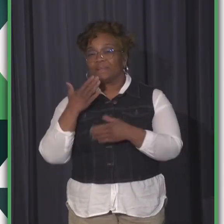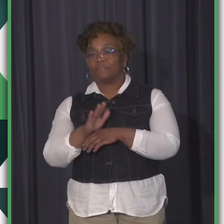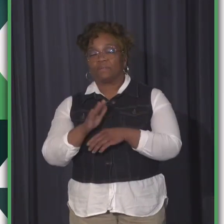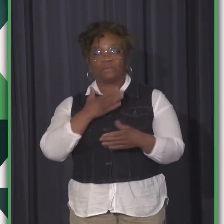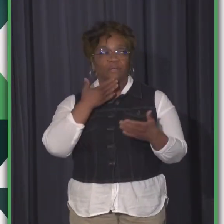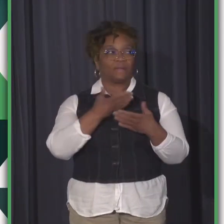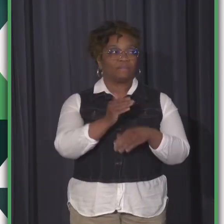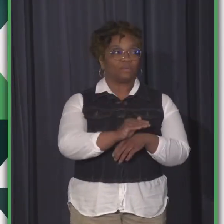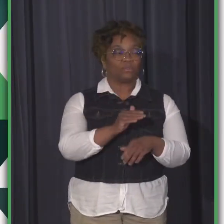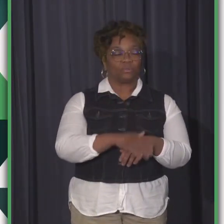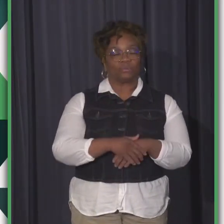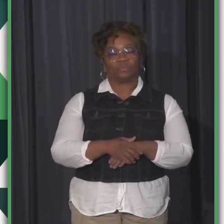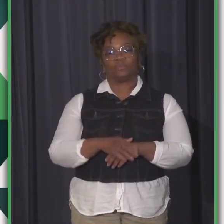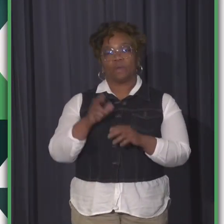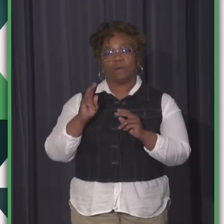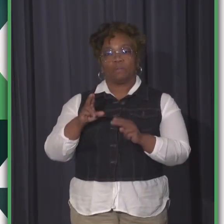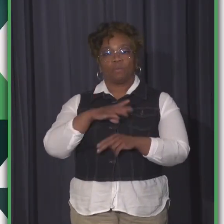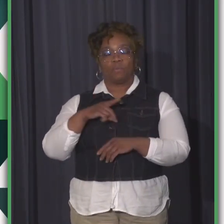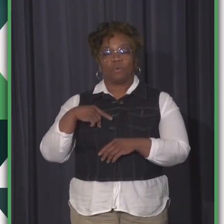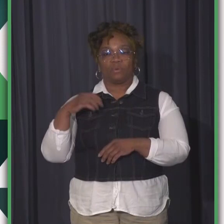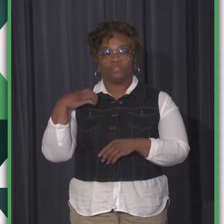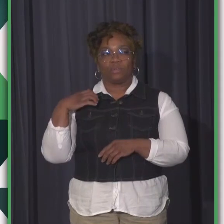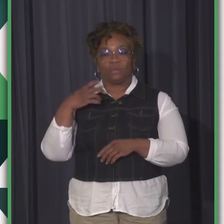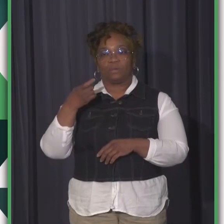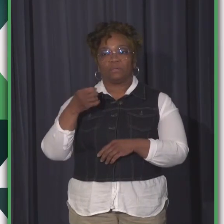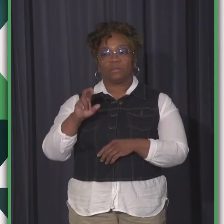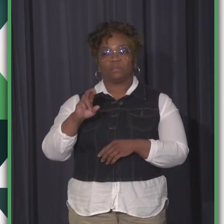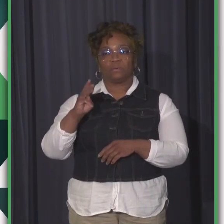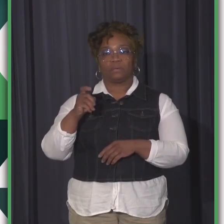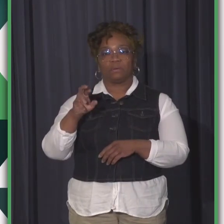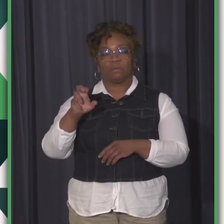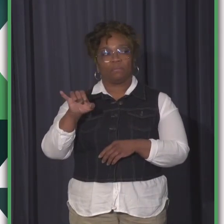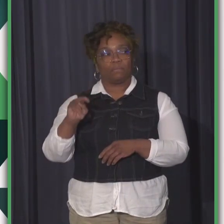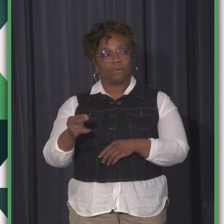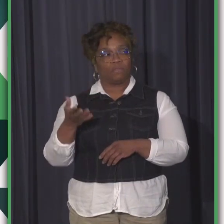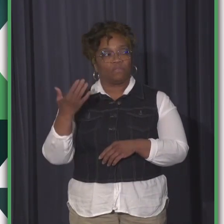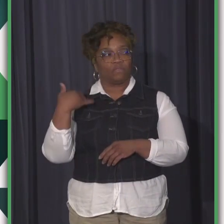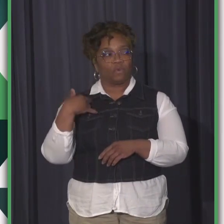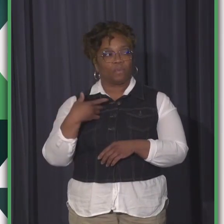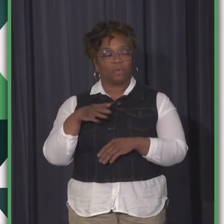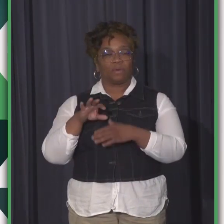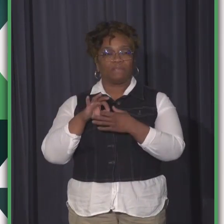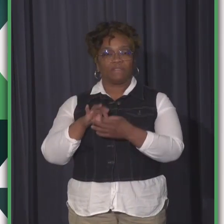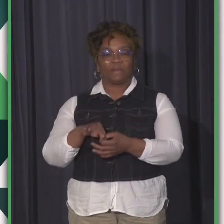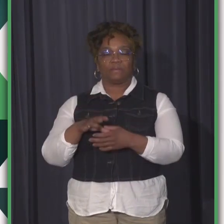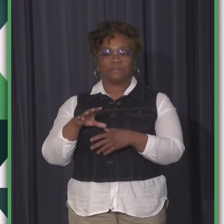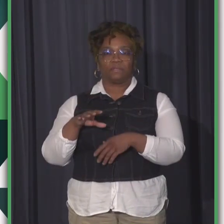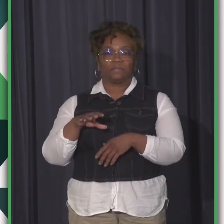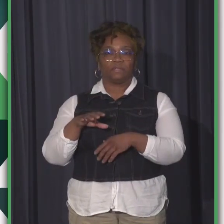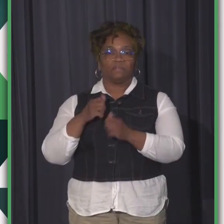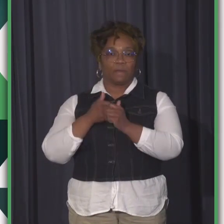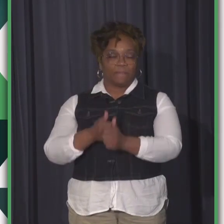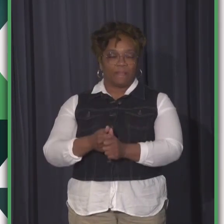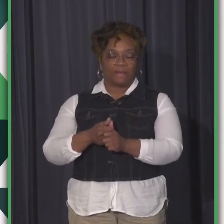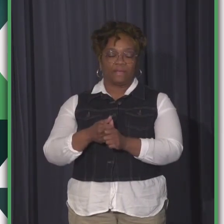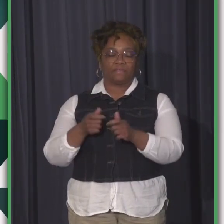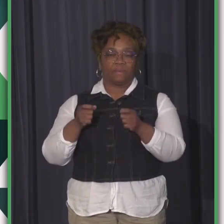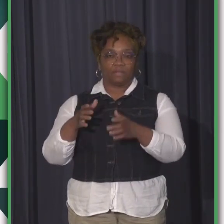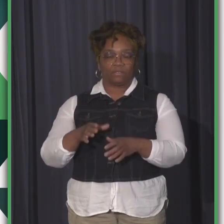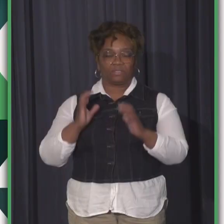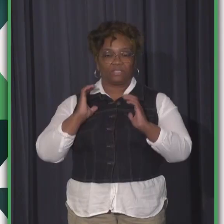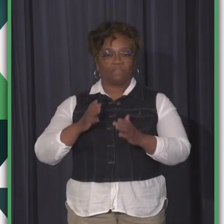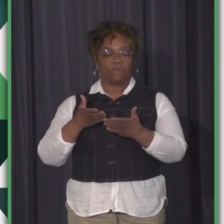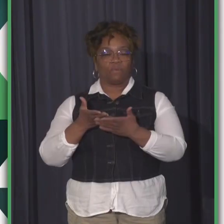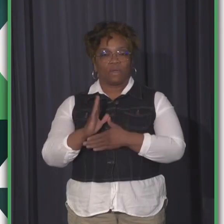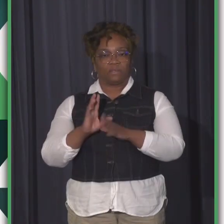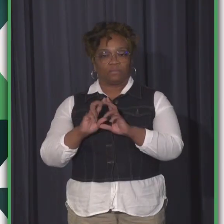board members. I'm Dr. Martin. I'm the Performance Compliance Manager over the Civil Rights Division. The Civil Rights Division is